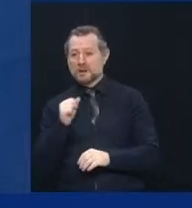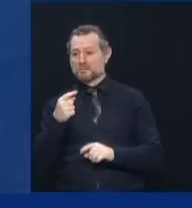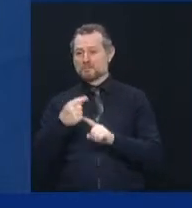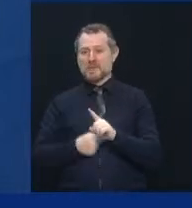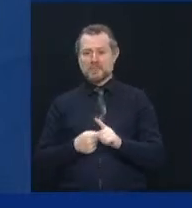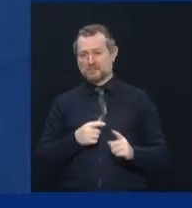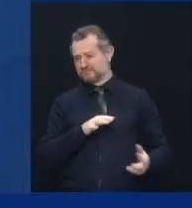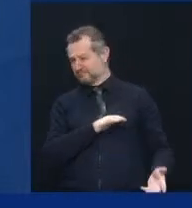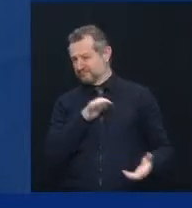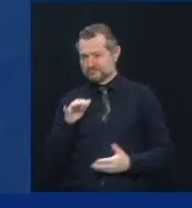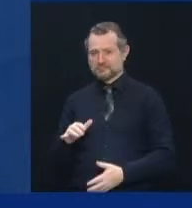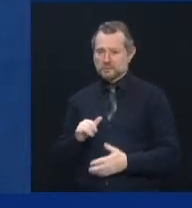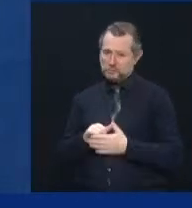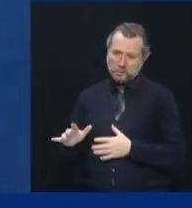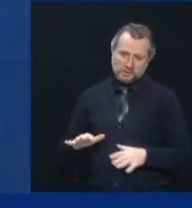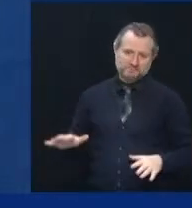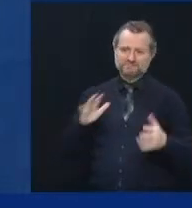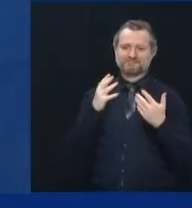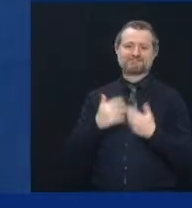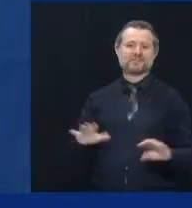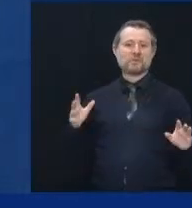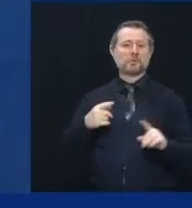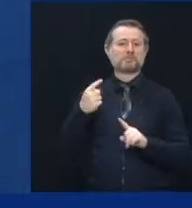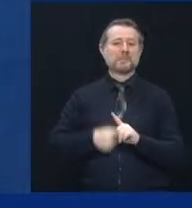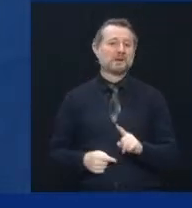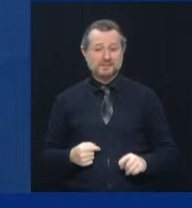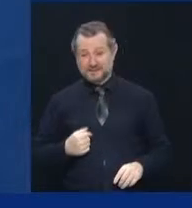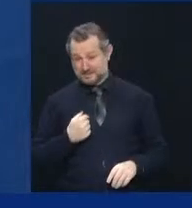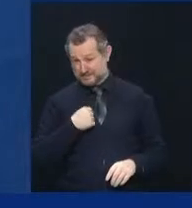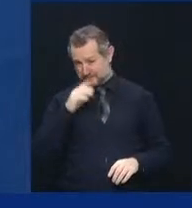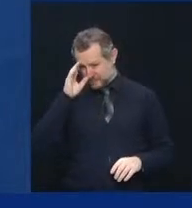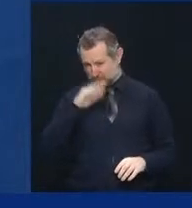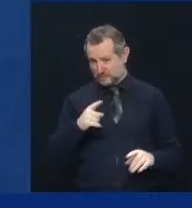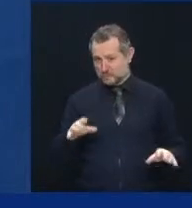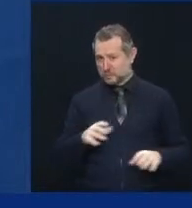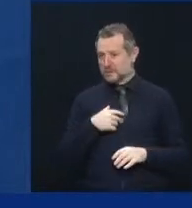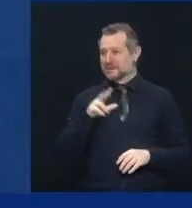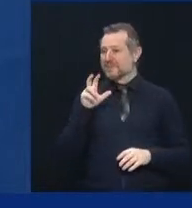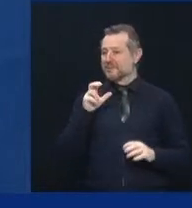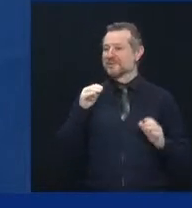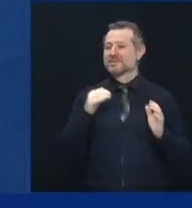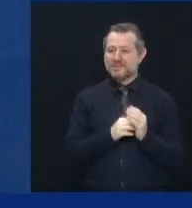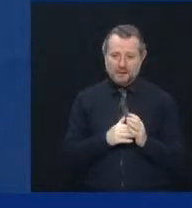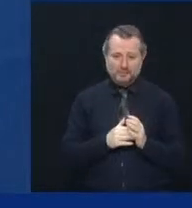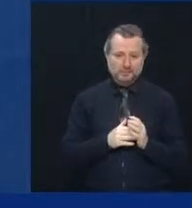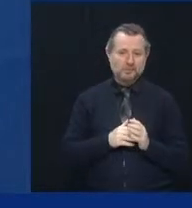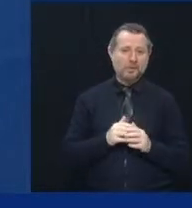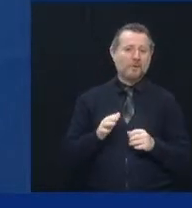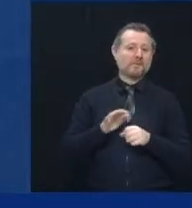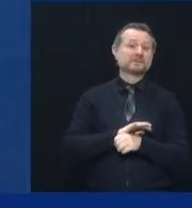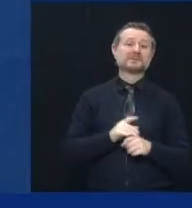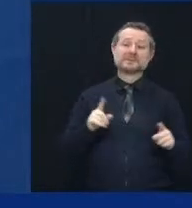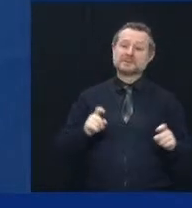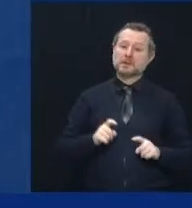month. Remember, we've done as many as 300,000 COVID tests per